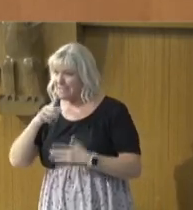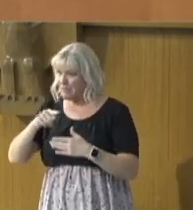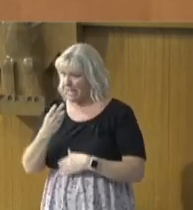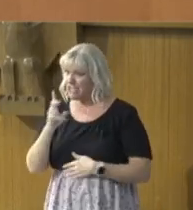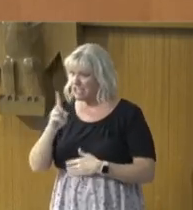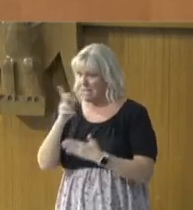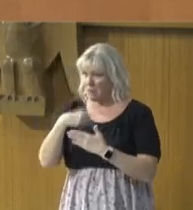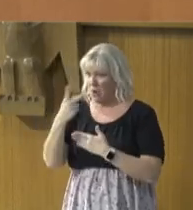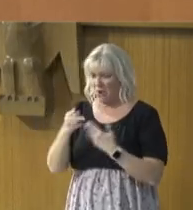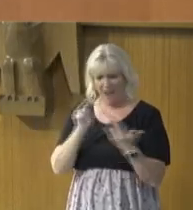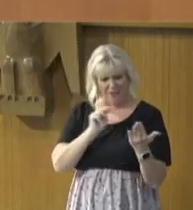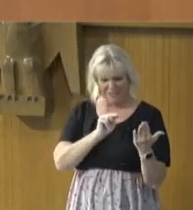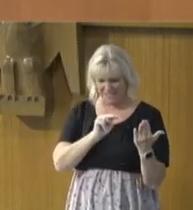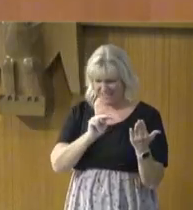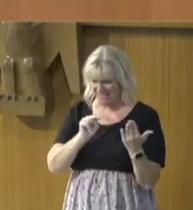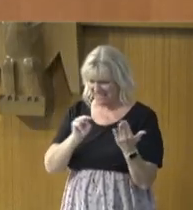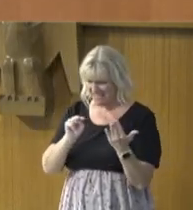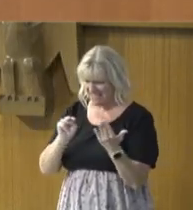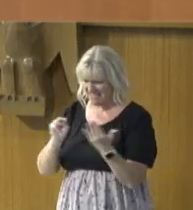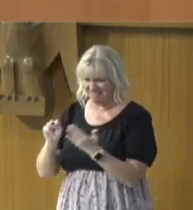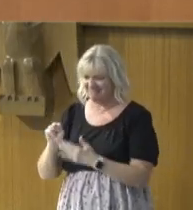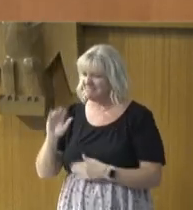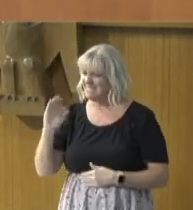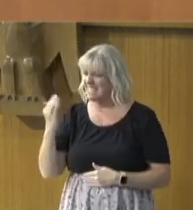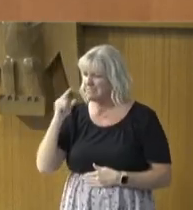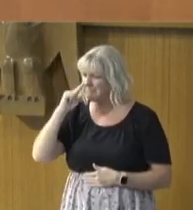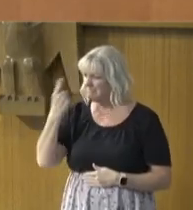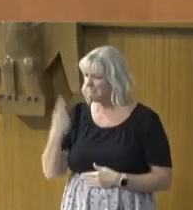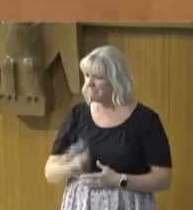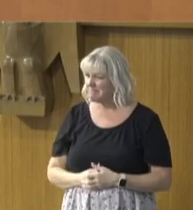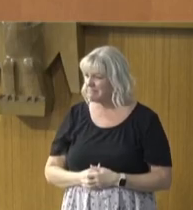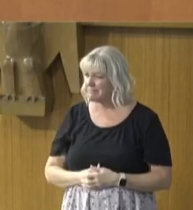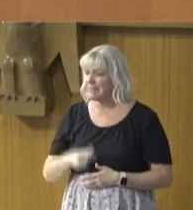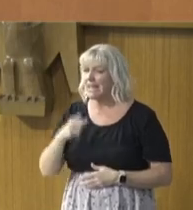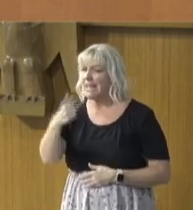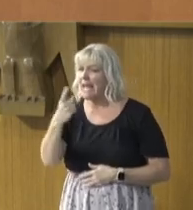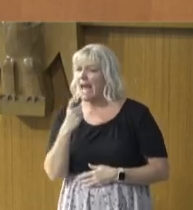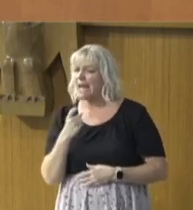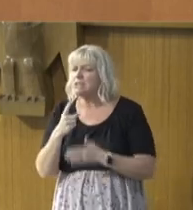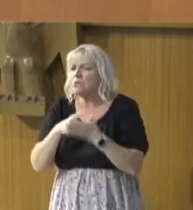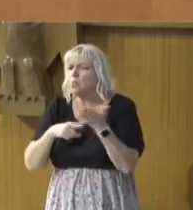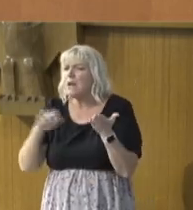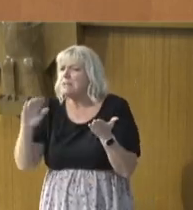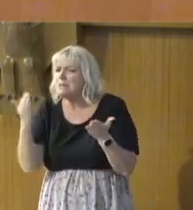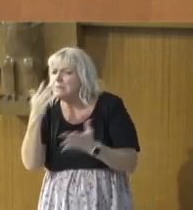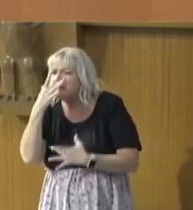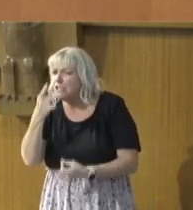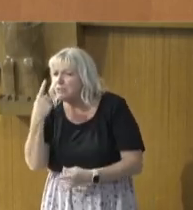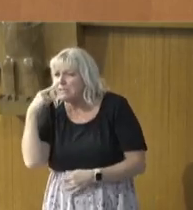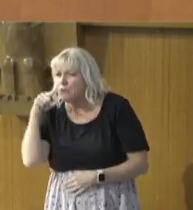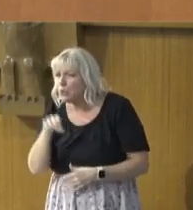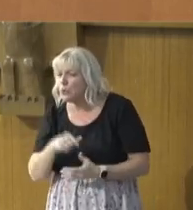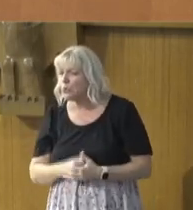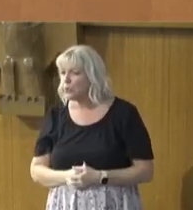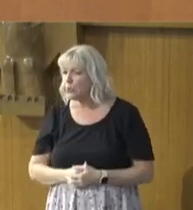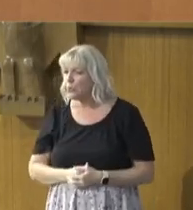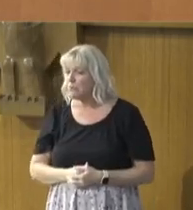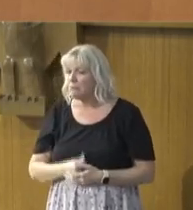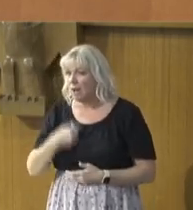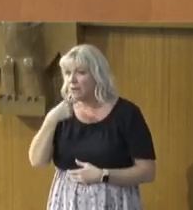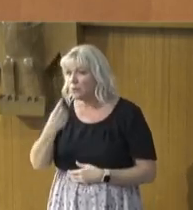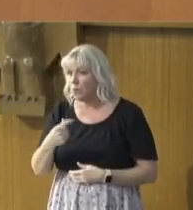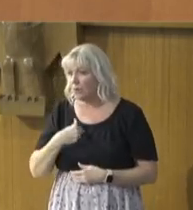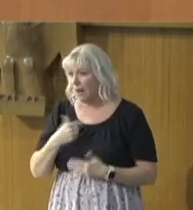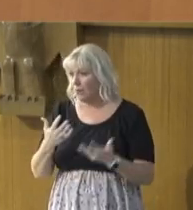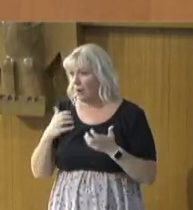descriptions, and they're not interesting to me. And so he asked me, what would be interesting to me? Theology,